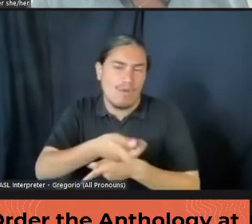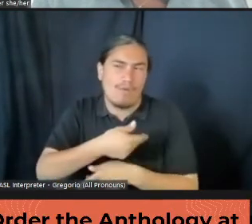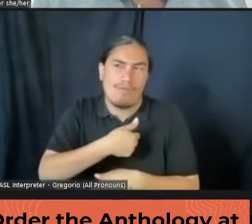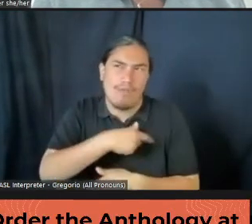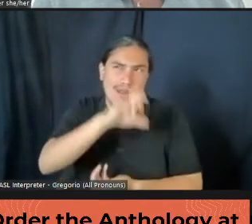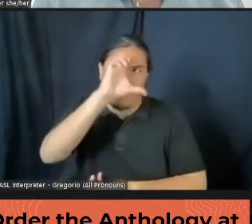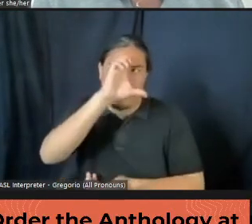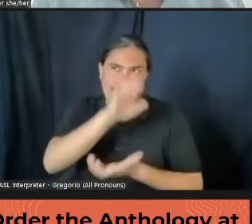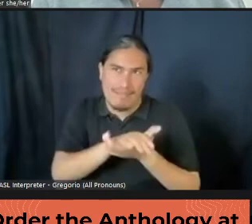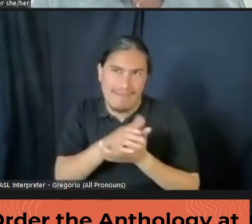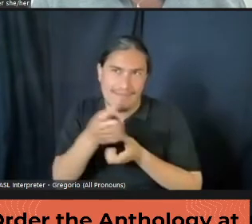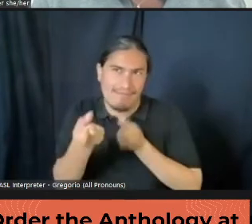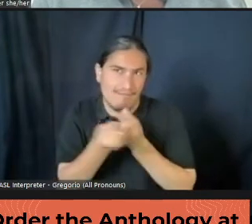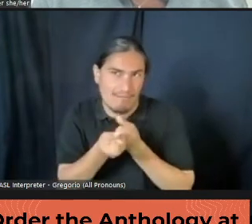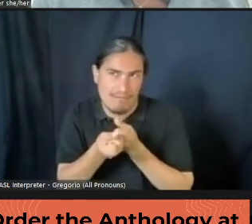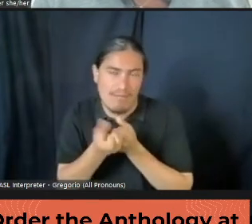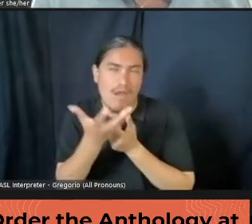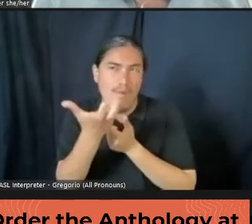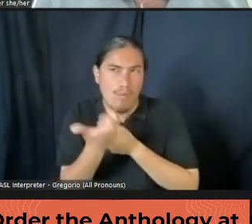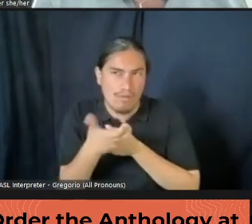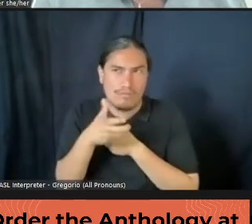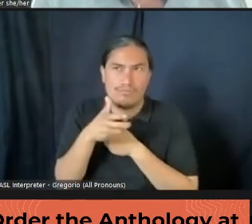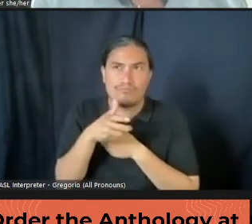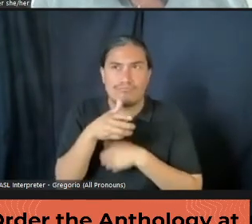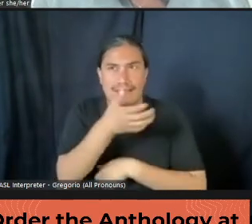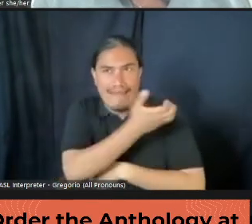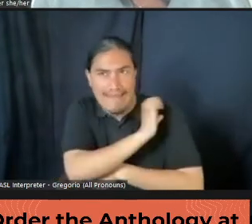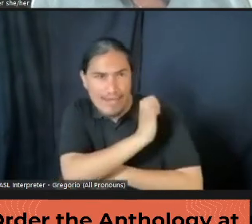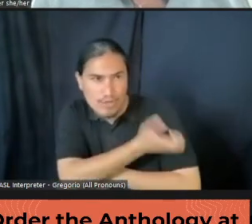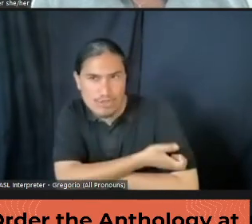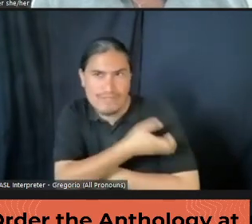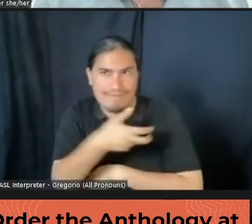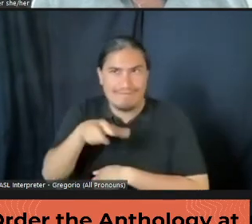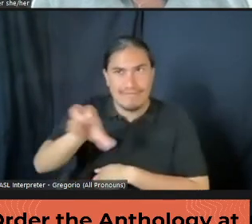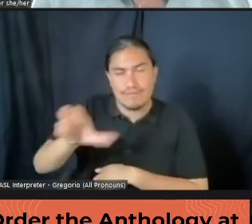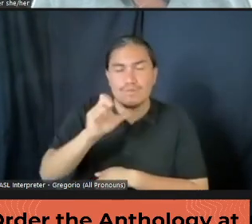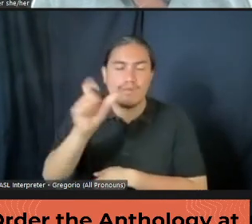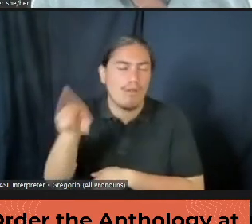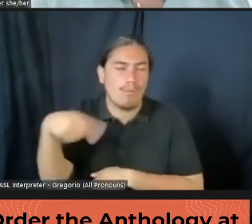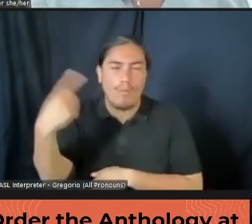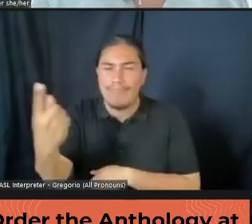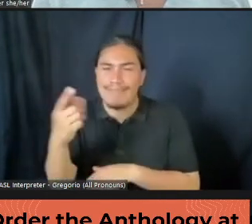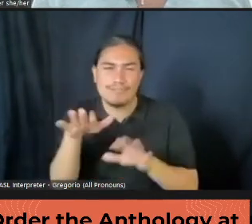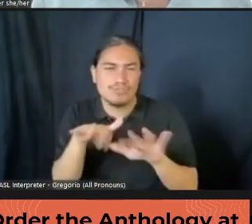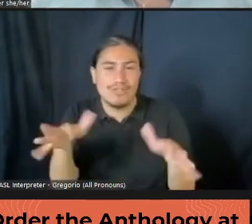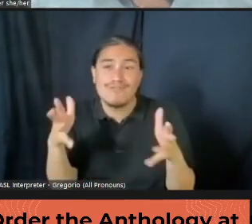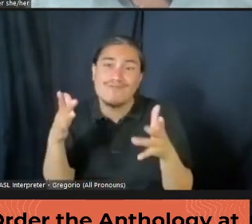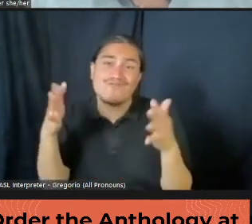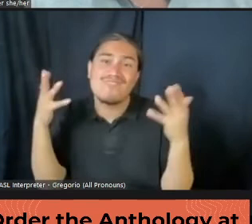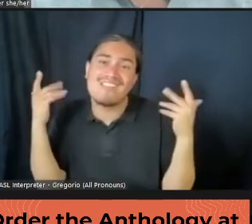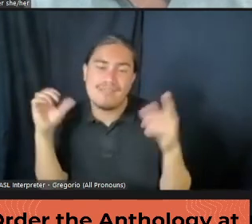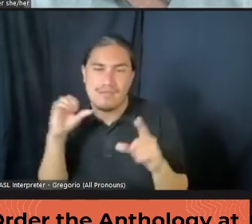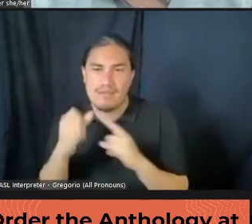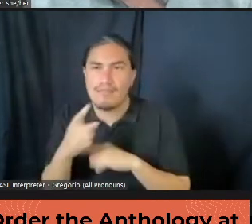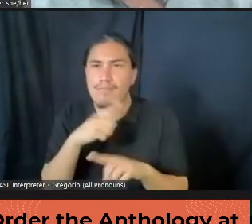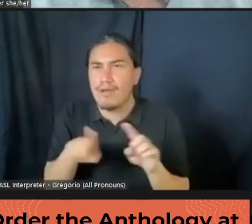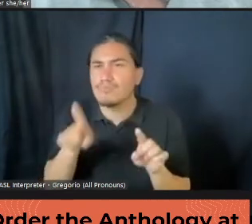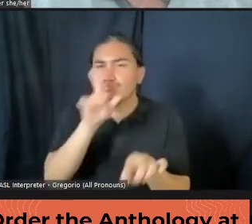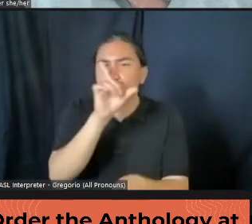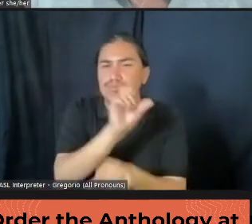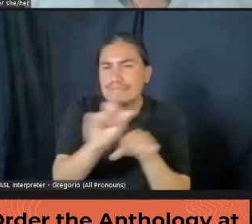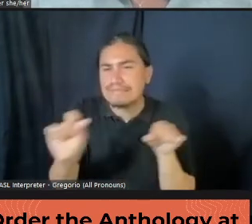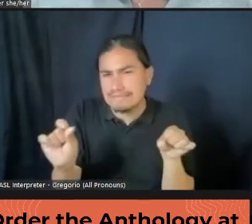in and that I want to put my energy into? So I'm not just making child-friendly conditions, but I'm actually